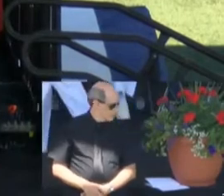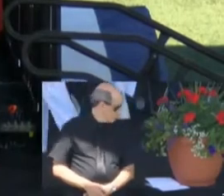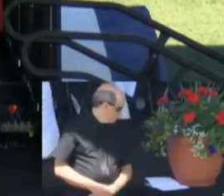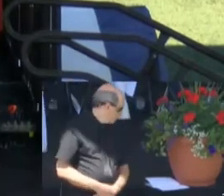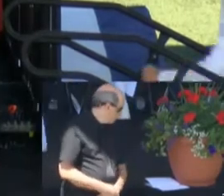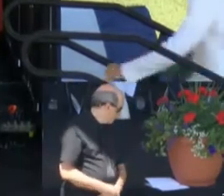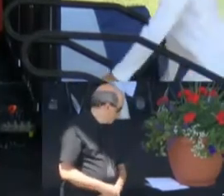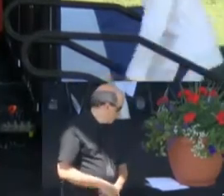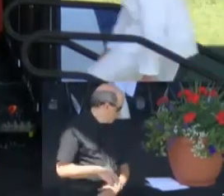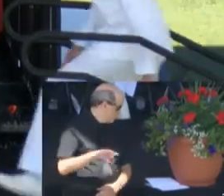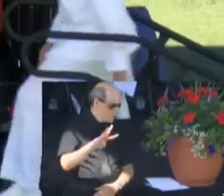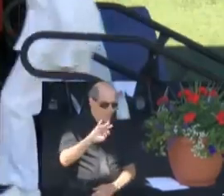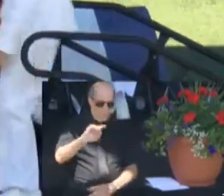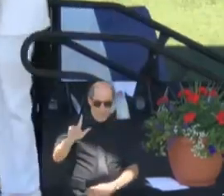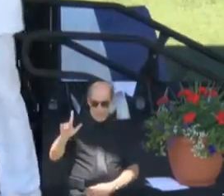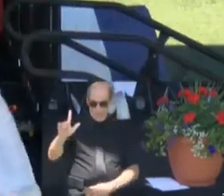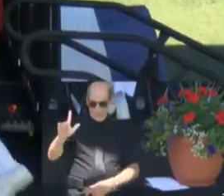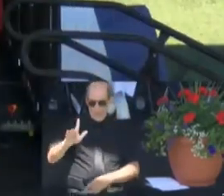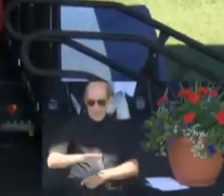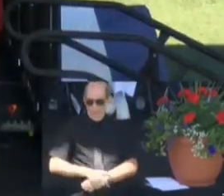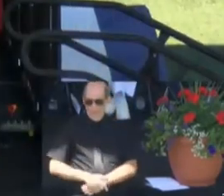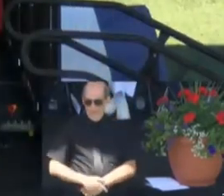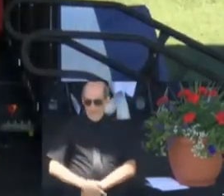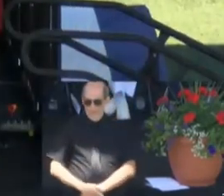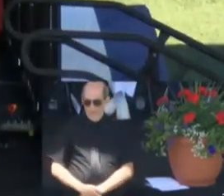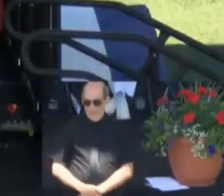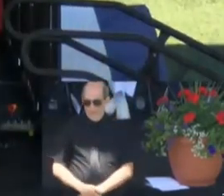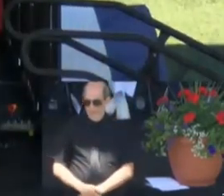Will Denali Calhoun.